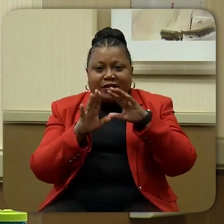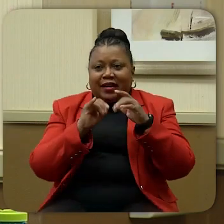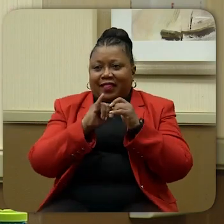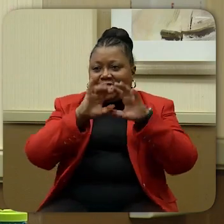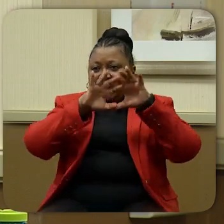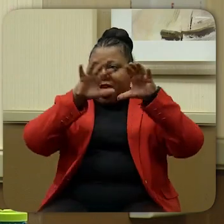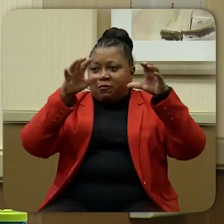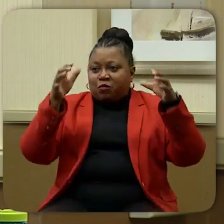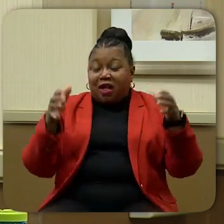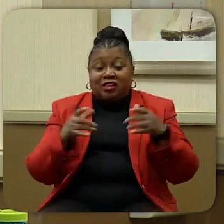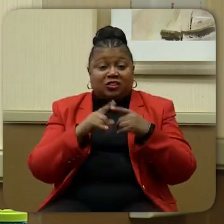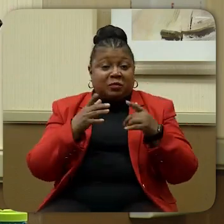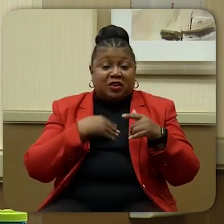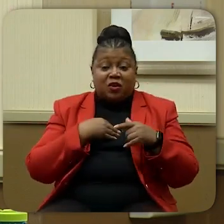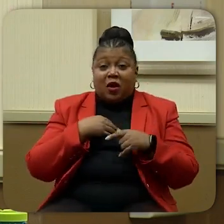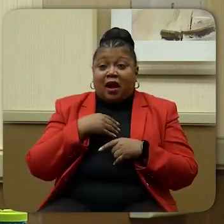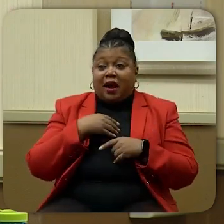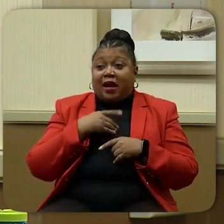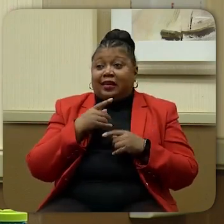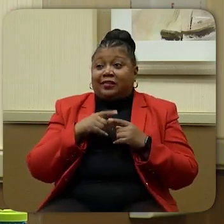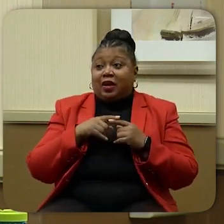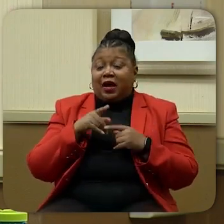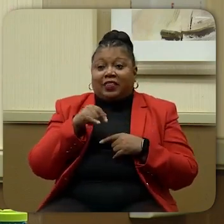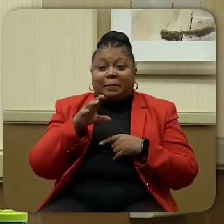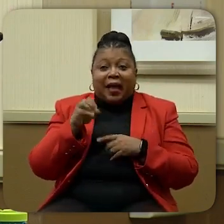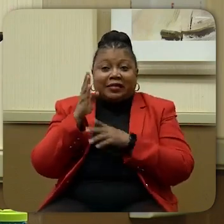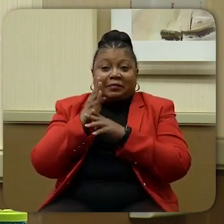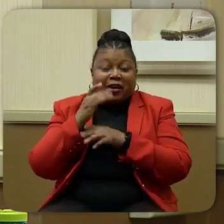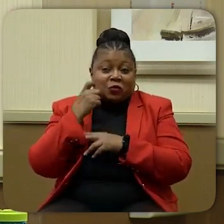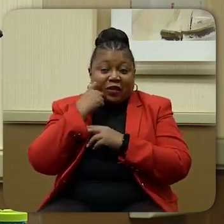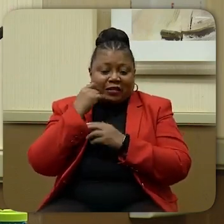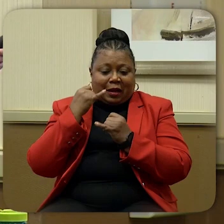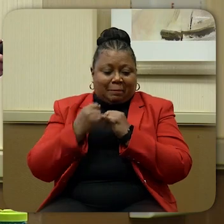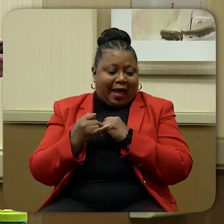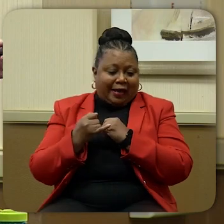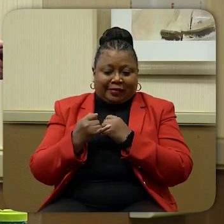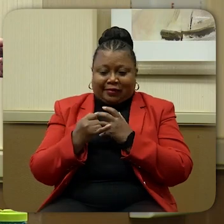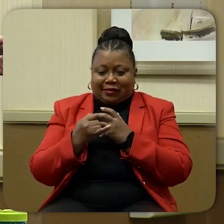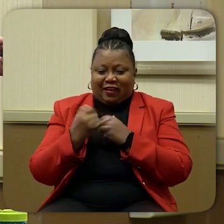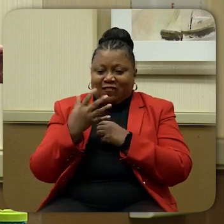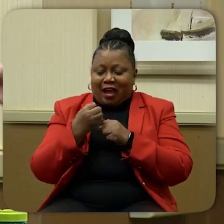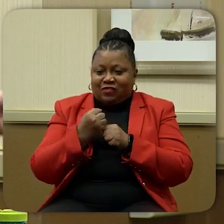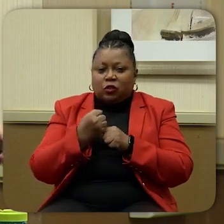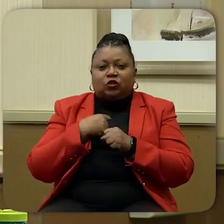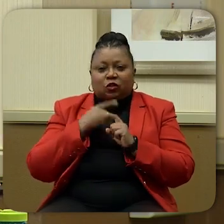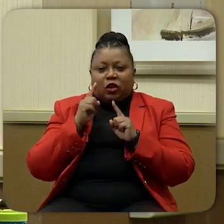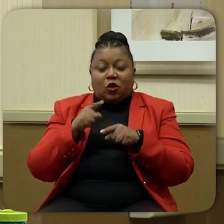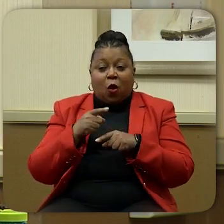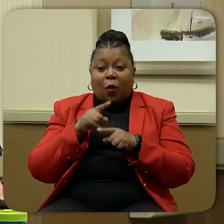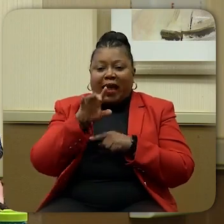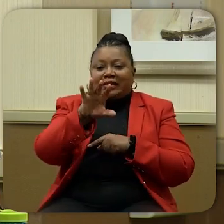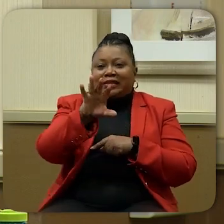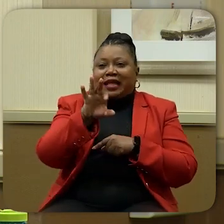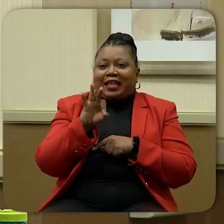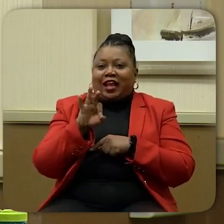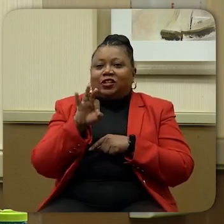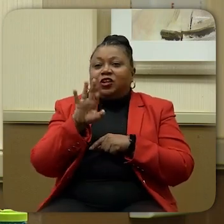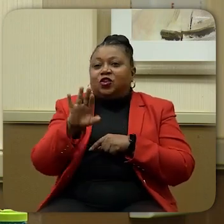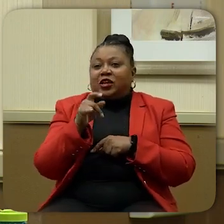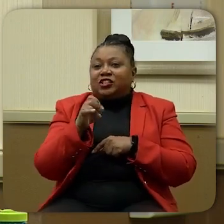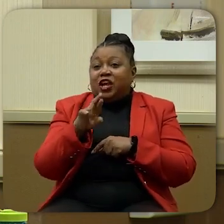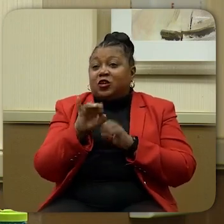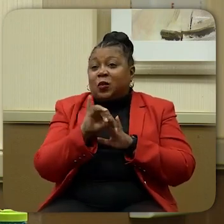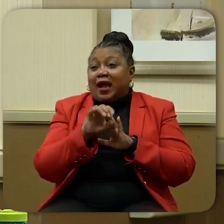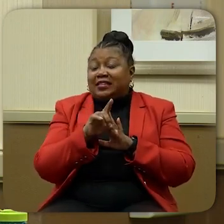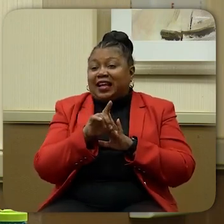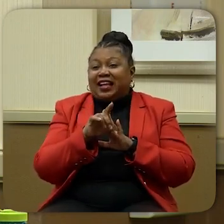it. So if you've been on Facebook recently or in the past 5 years, you can go and select your gender